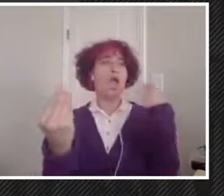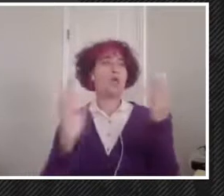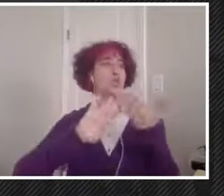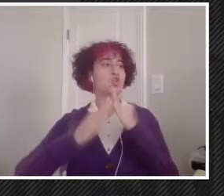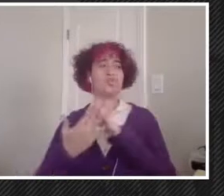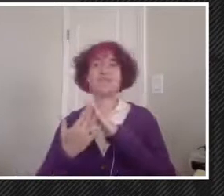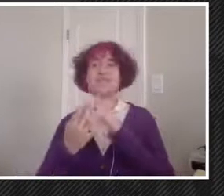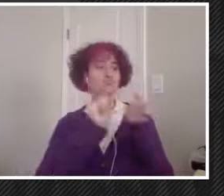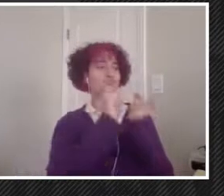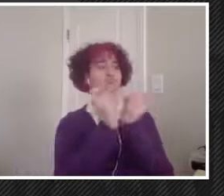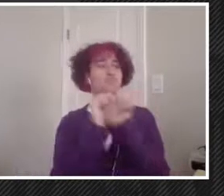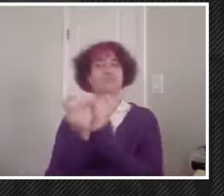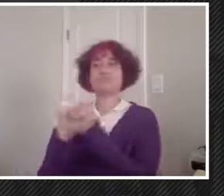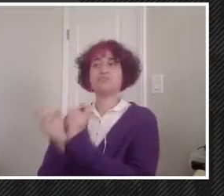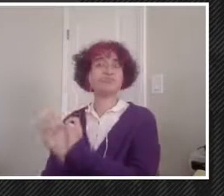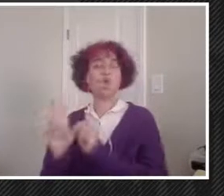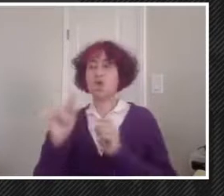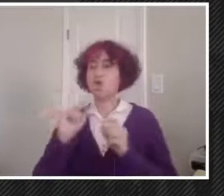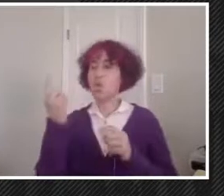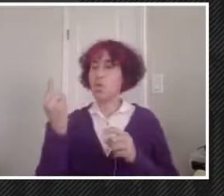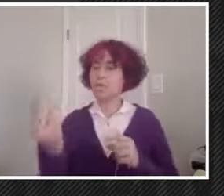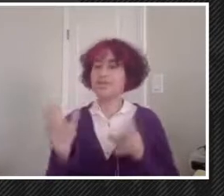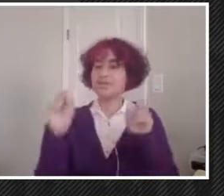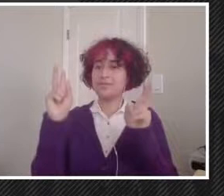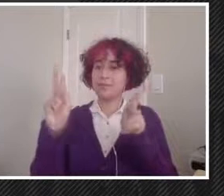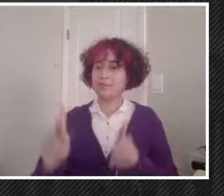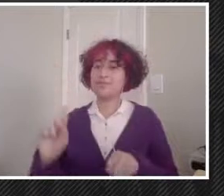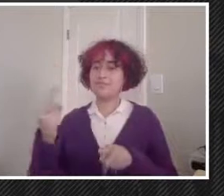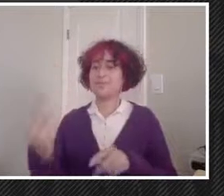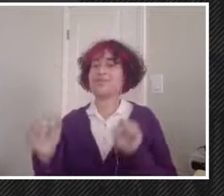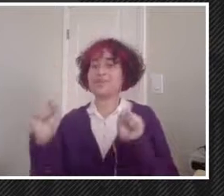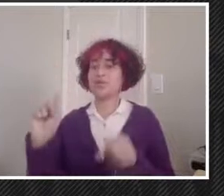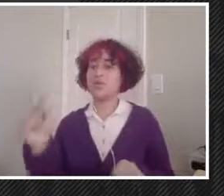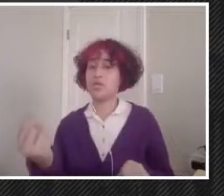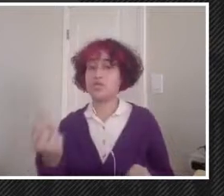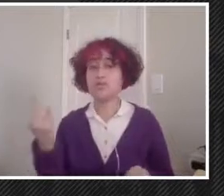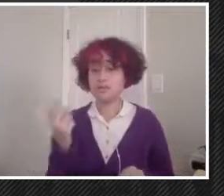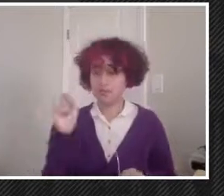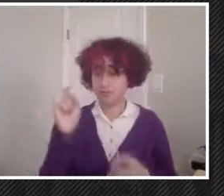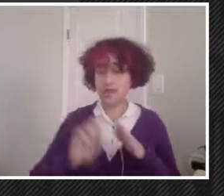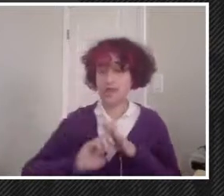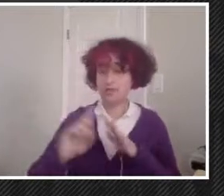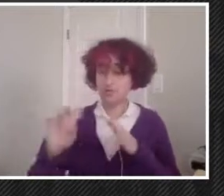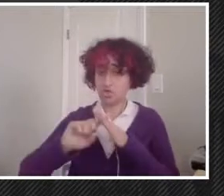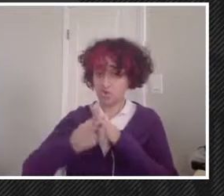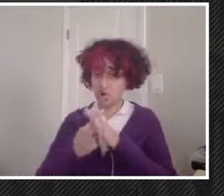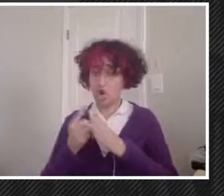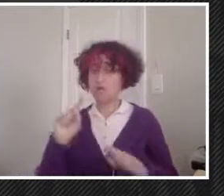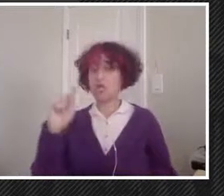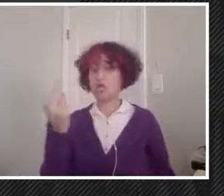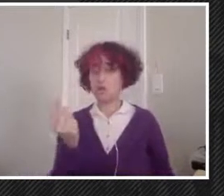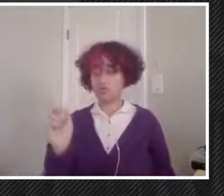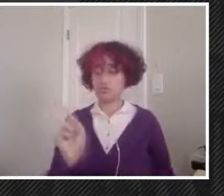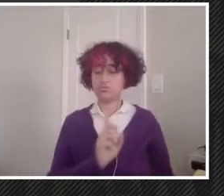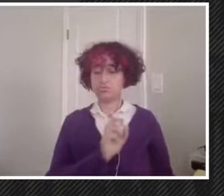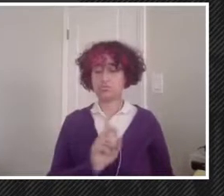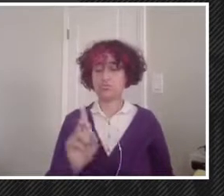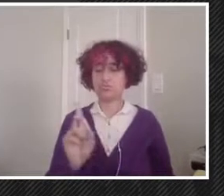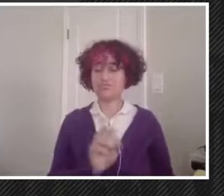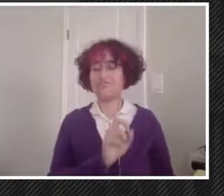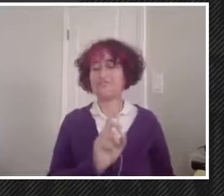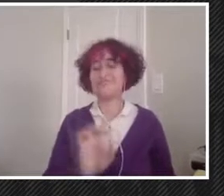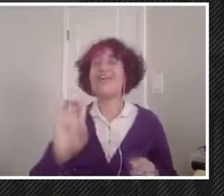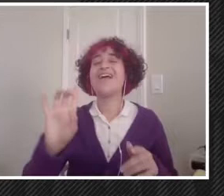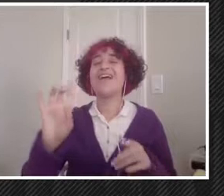alone, but you can venture out by yourself. Sometimes we have to start alone, and then all of the pieces come